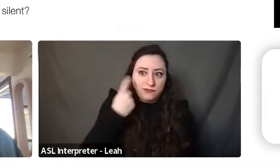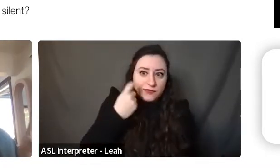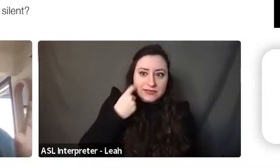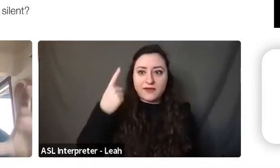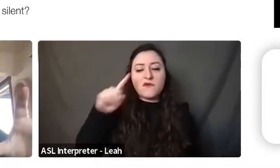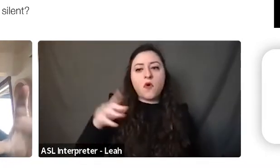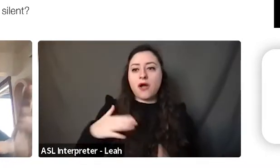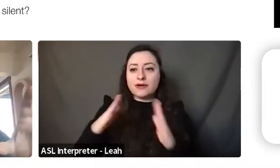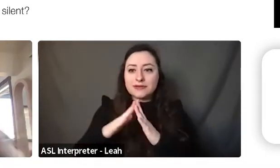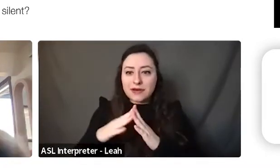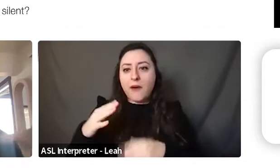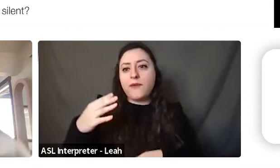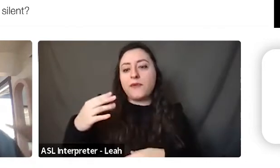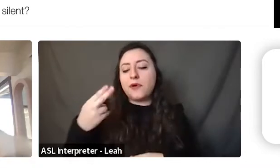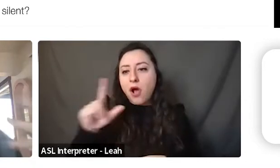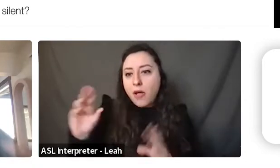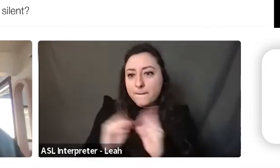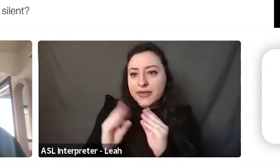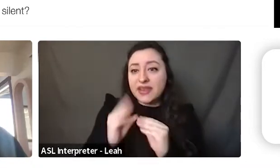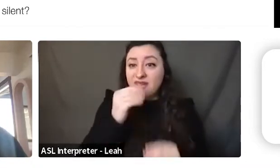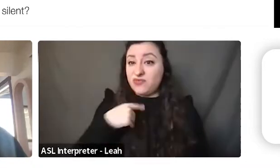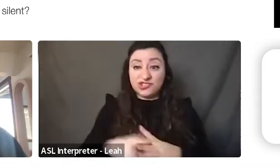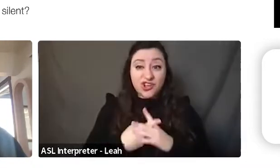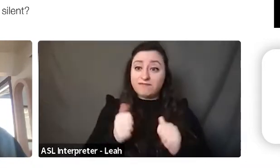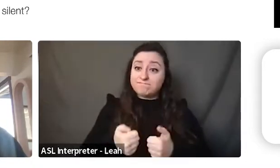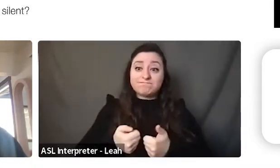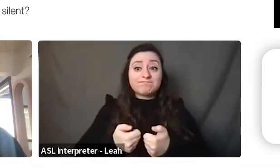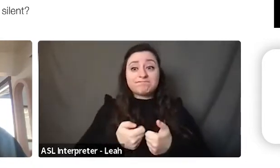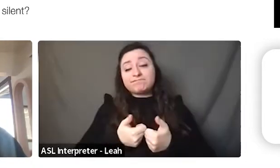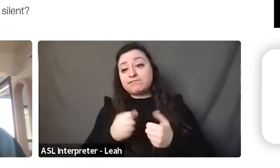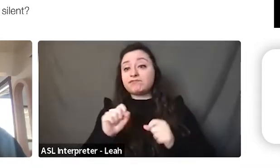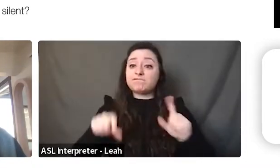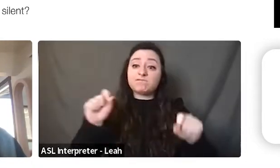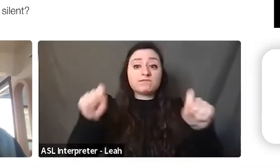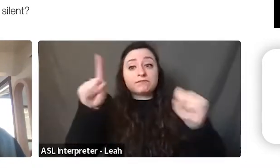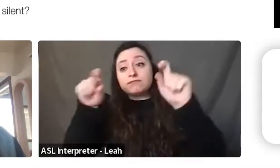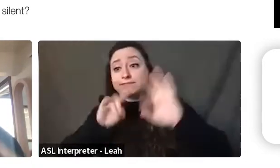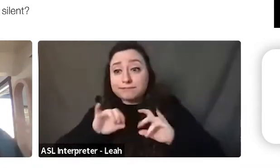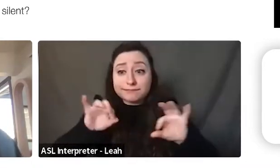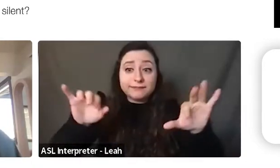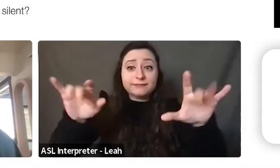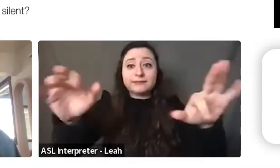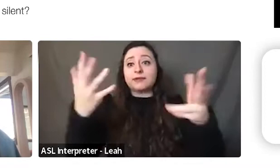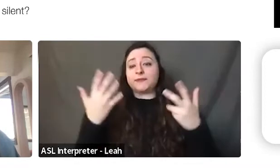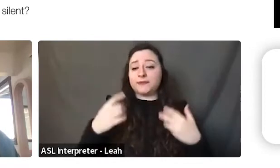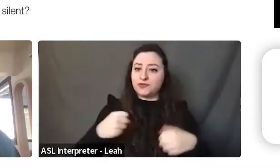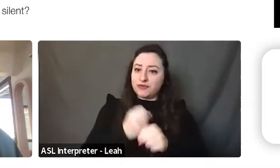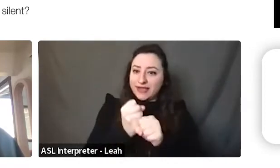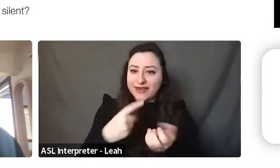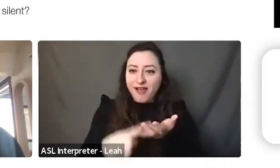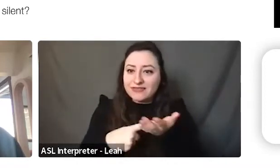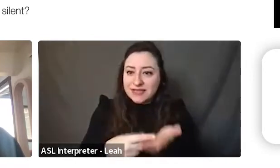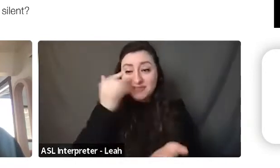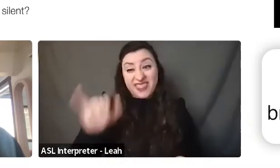hall. And we started just going at it and creating a conversation, because that's